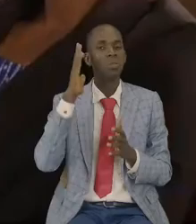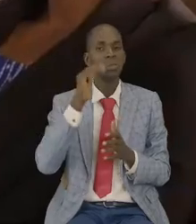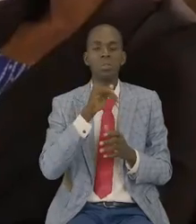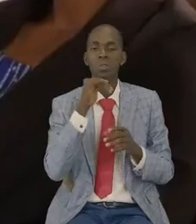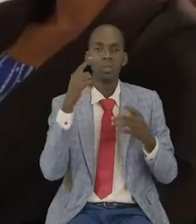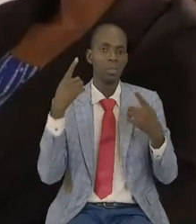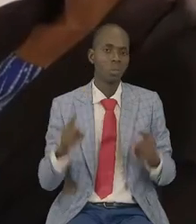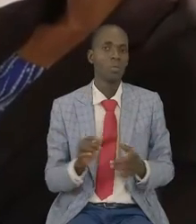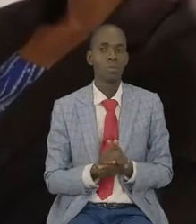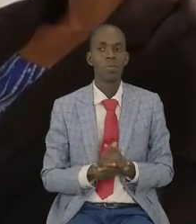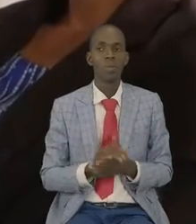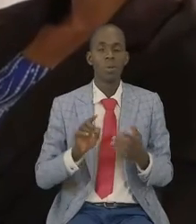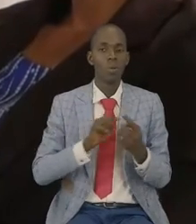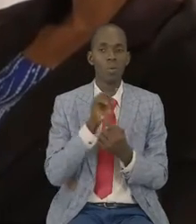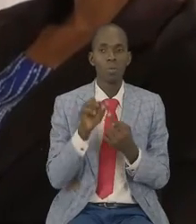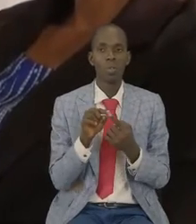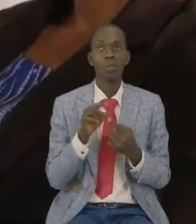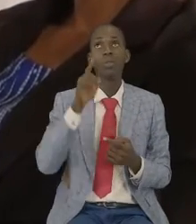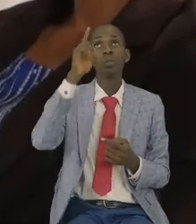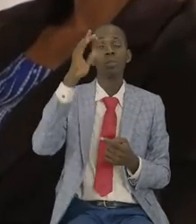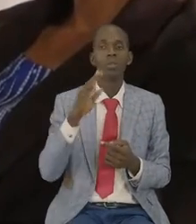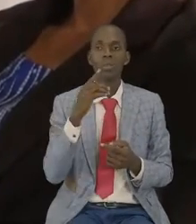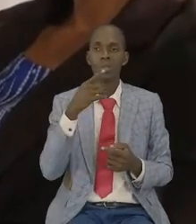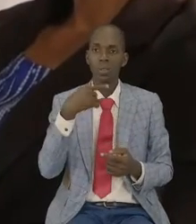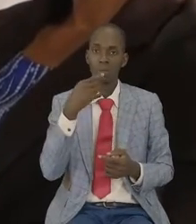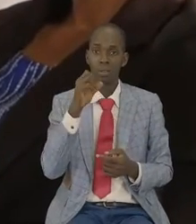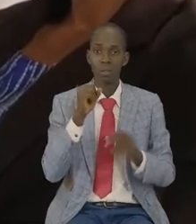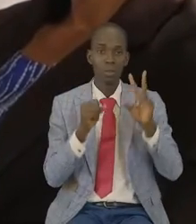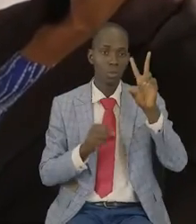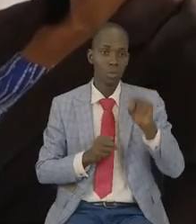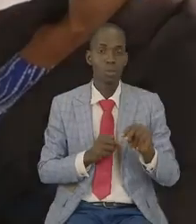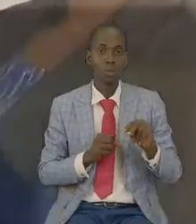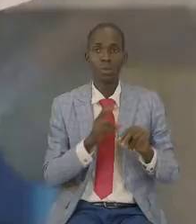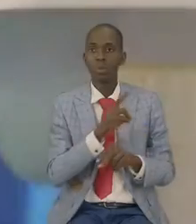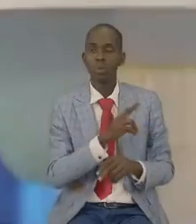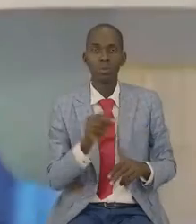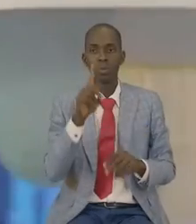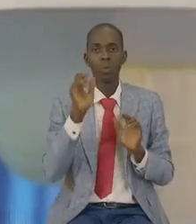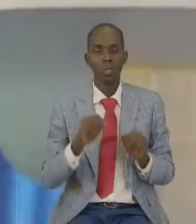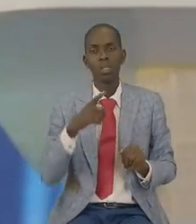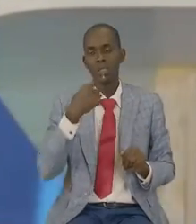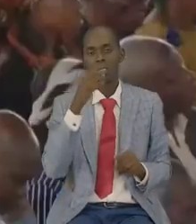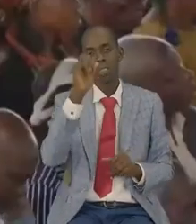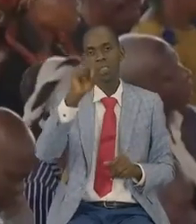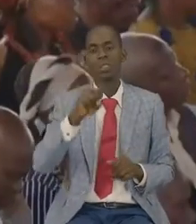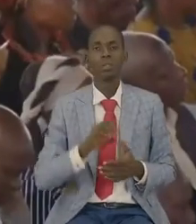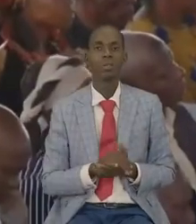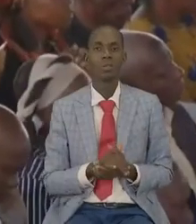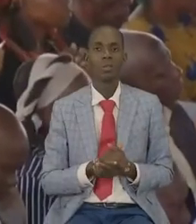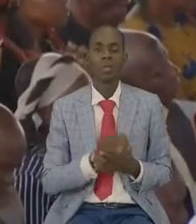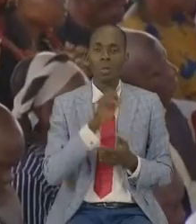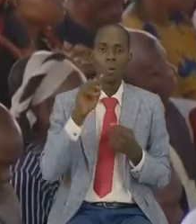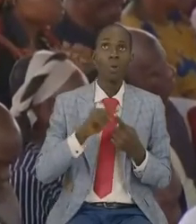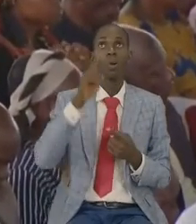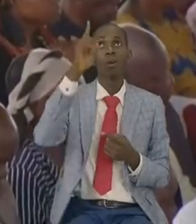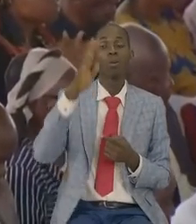When God says no, nobody can say yes. When God